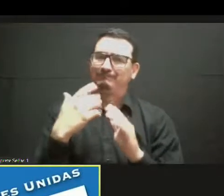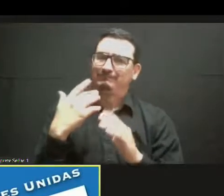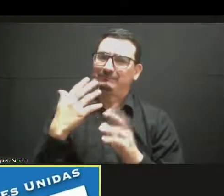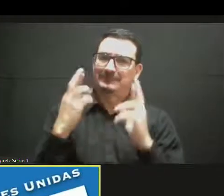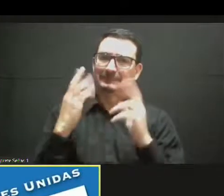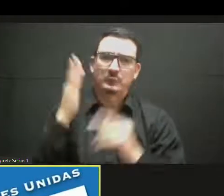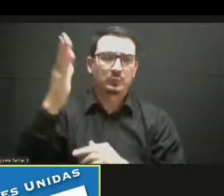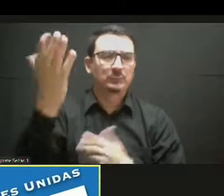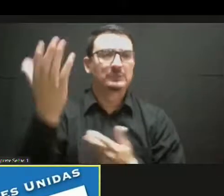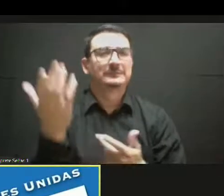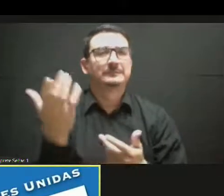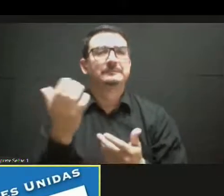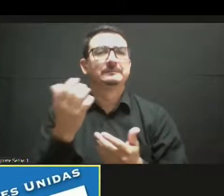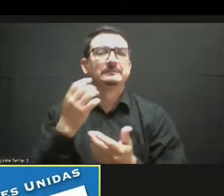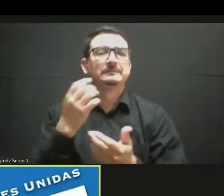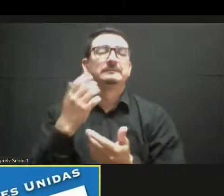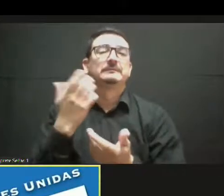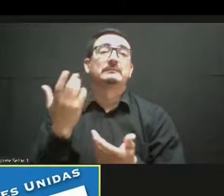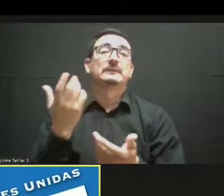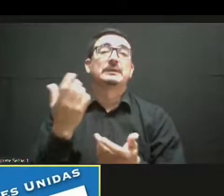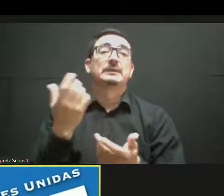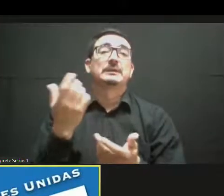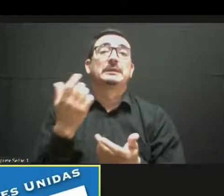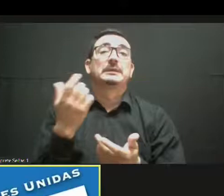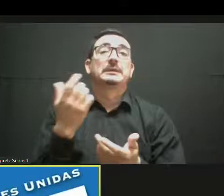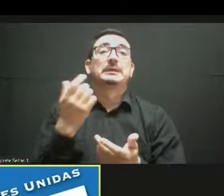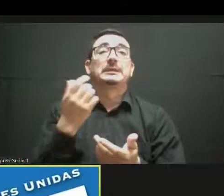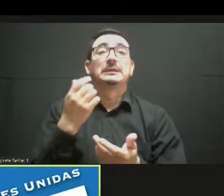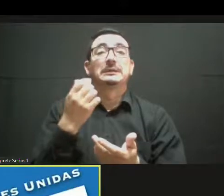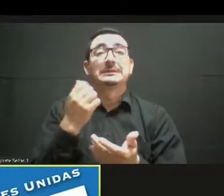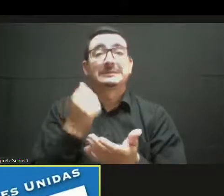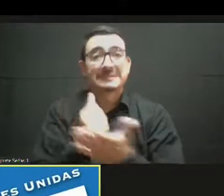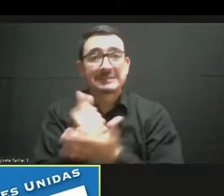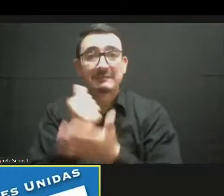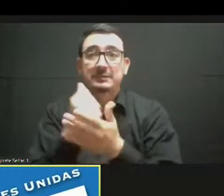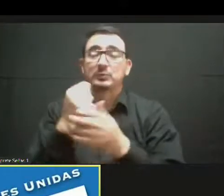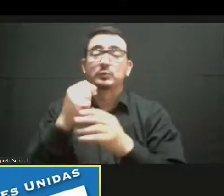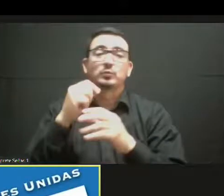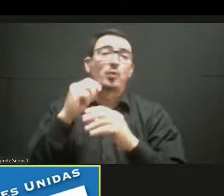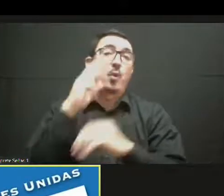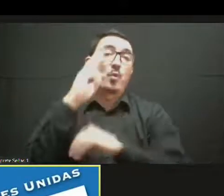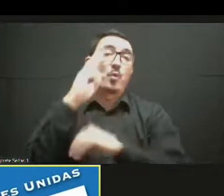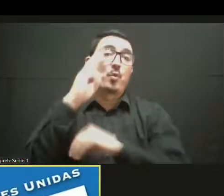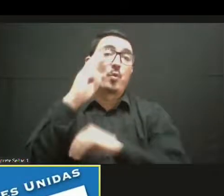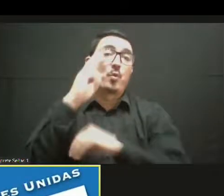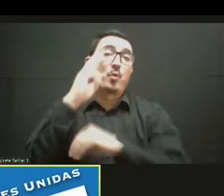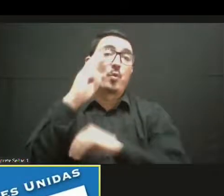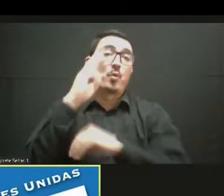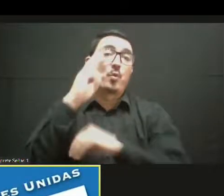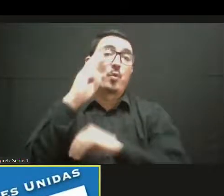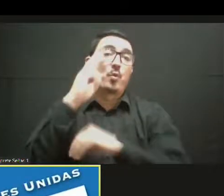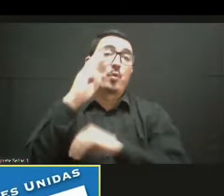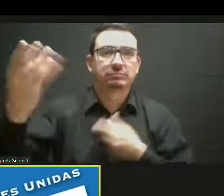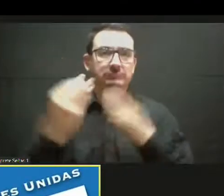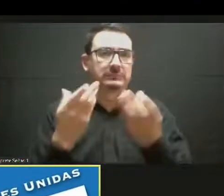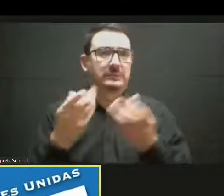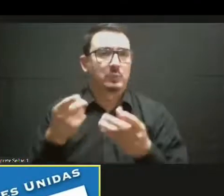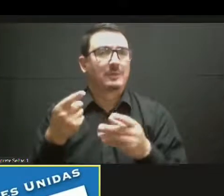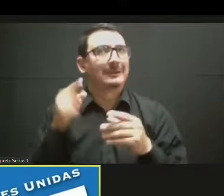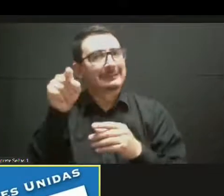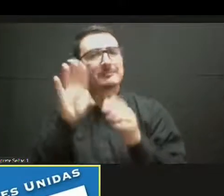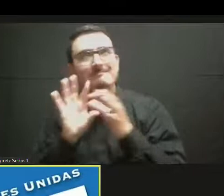And it's the combination of this complex ecosystem that makes or breaks the success